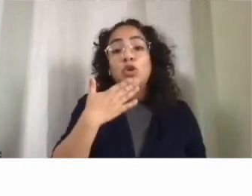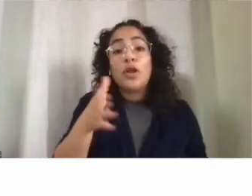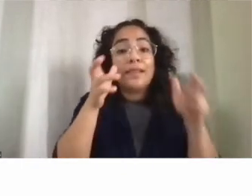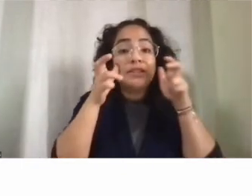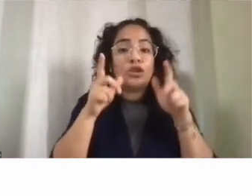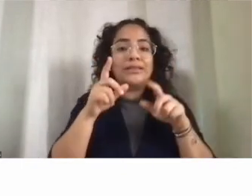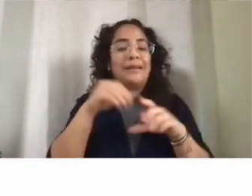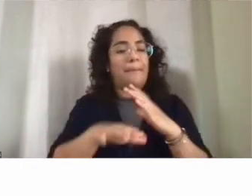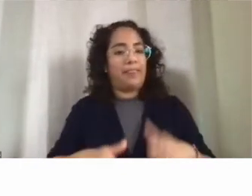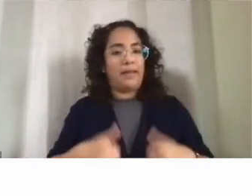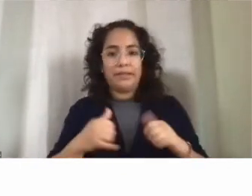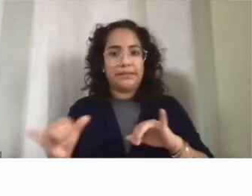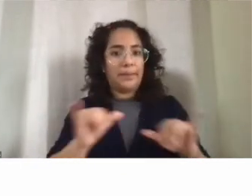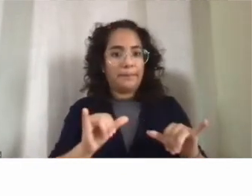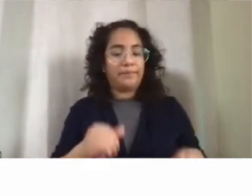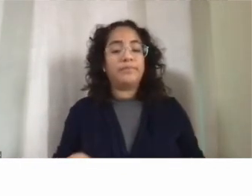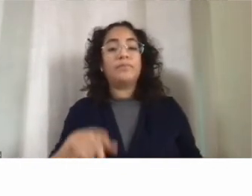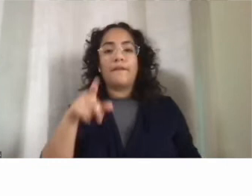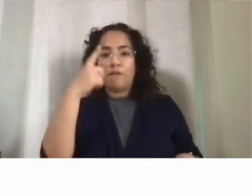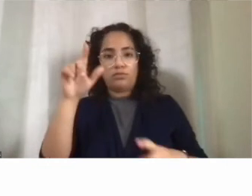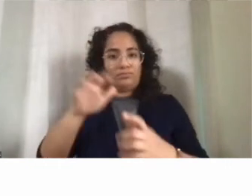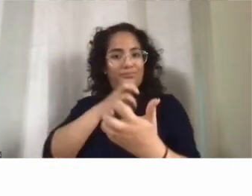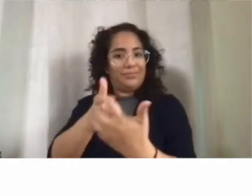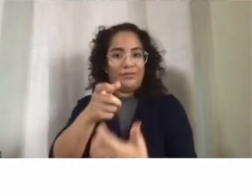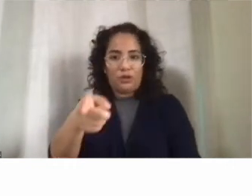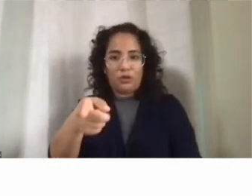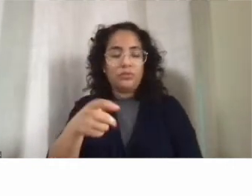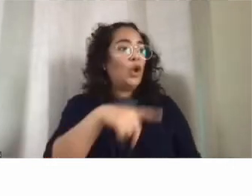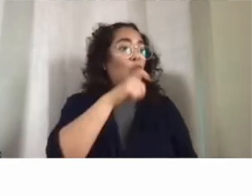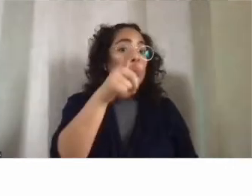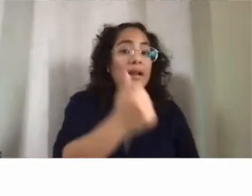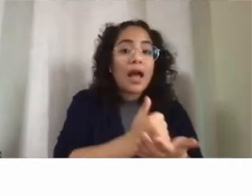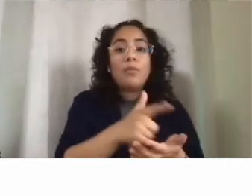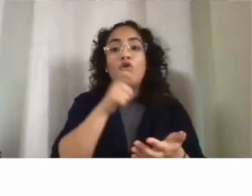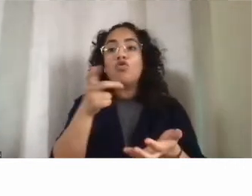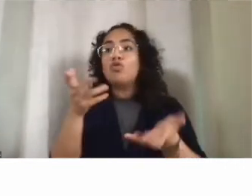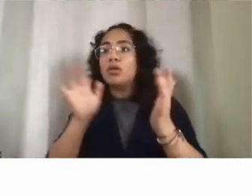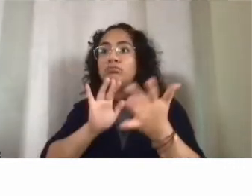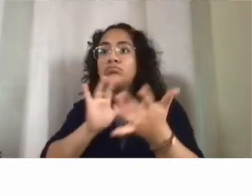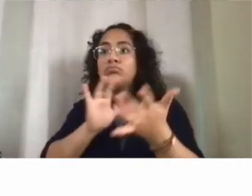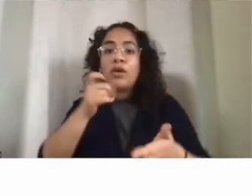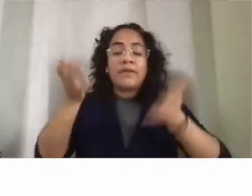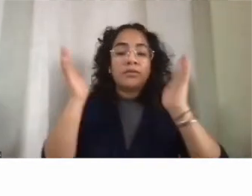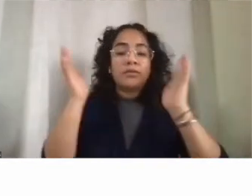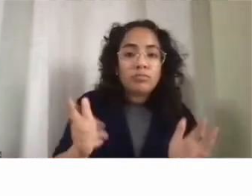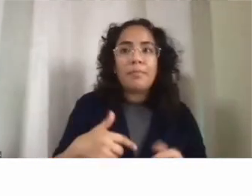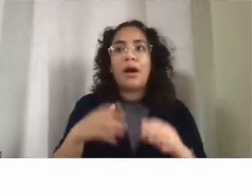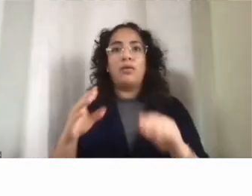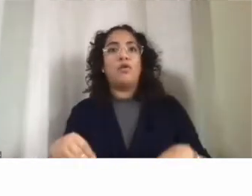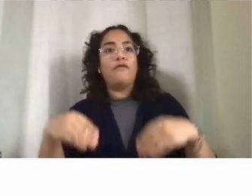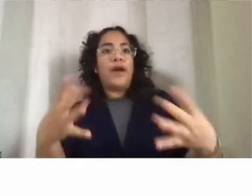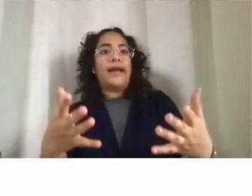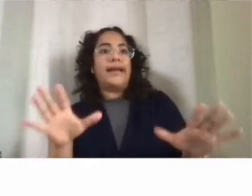for you. Who can I help? Who can I reach out to and have these conversations about giving and receiving care?